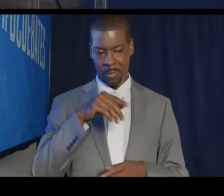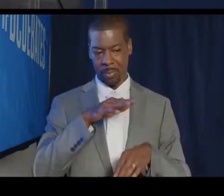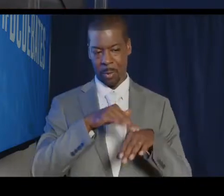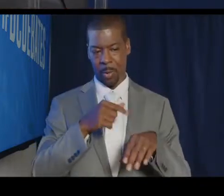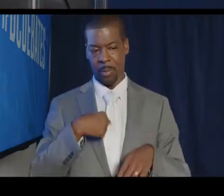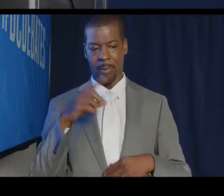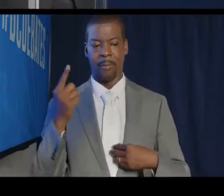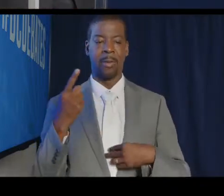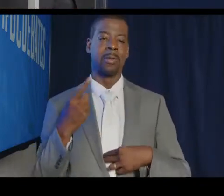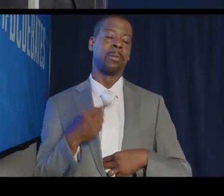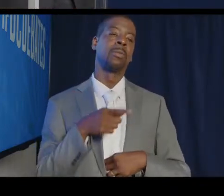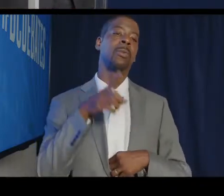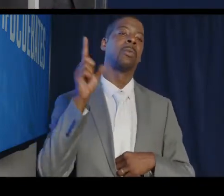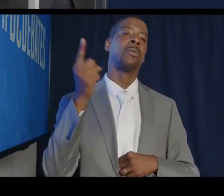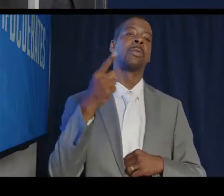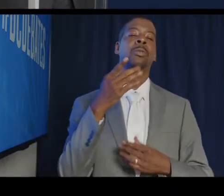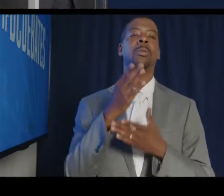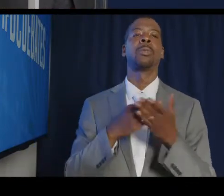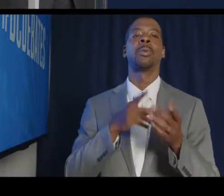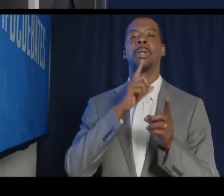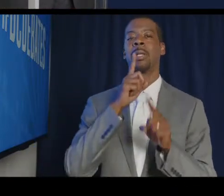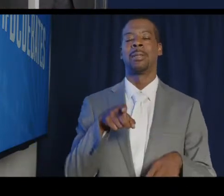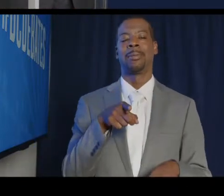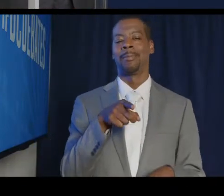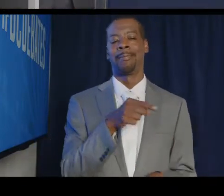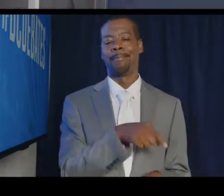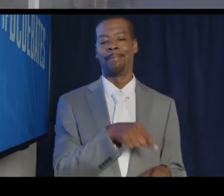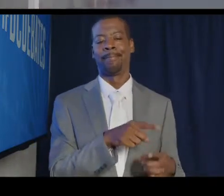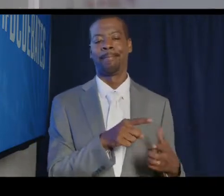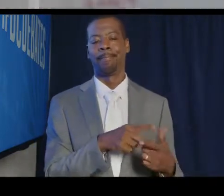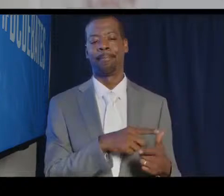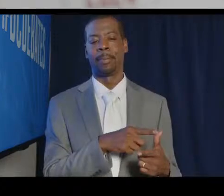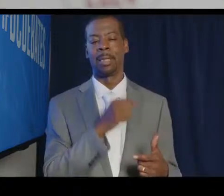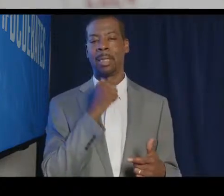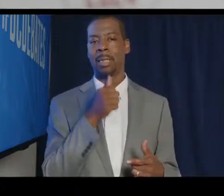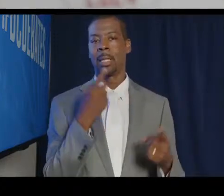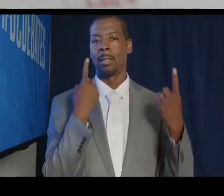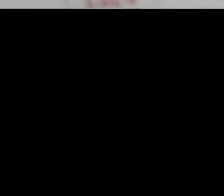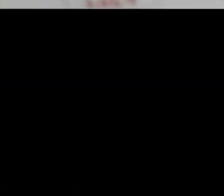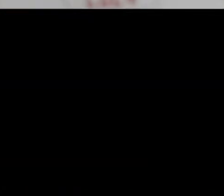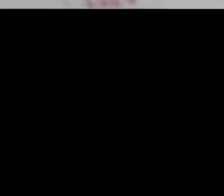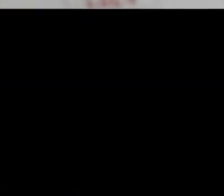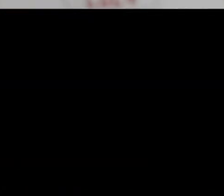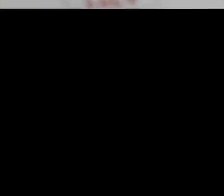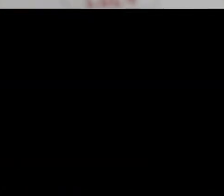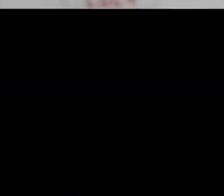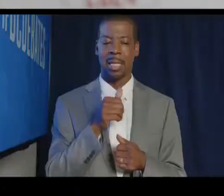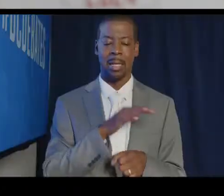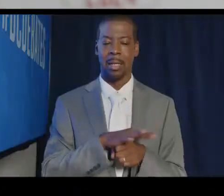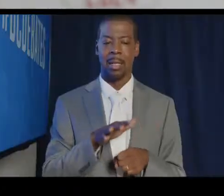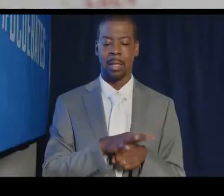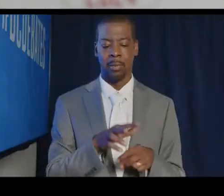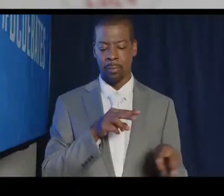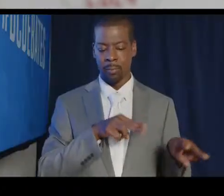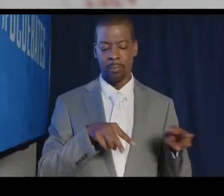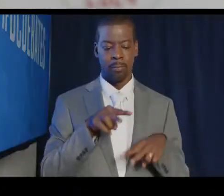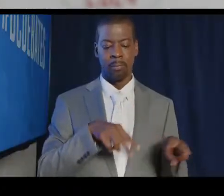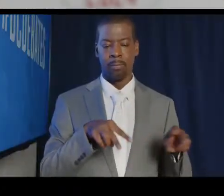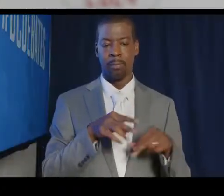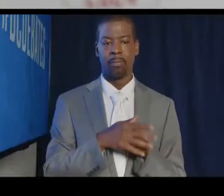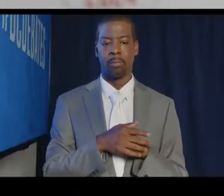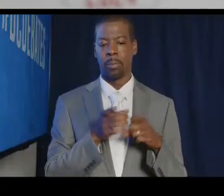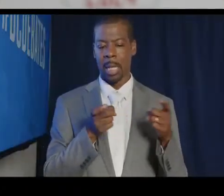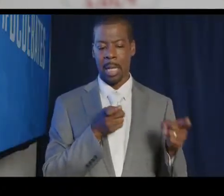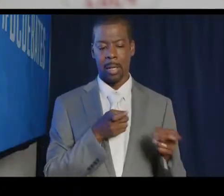So the first part of your answer is obviously it's not working, right? So obviously there isn't enough regular oversight. We have a lot of